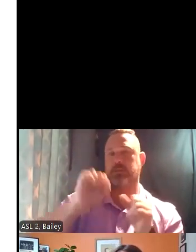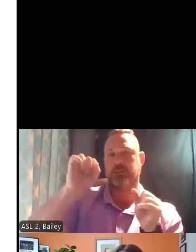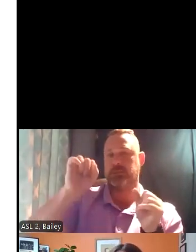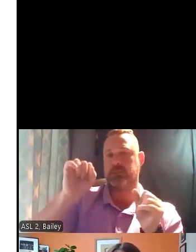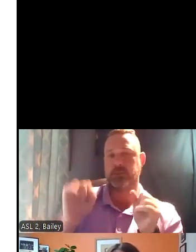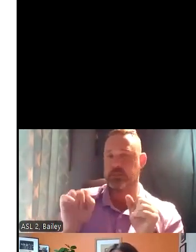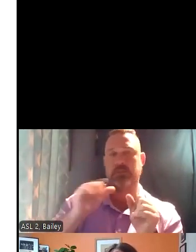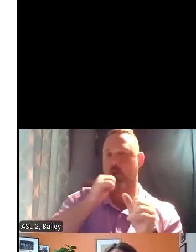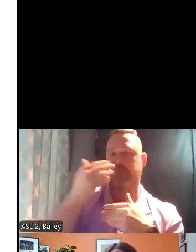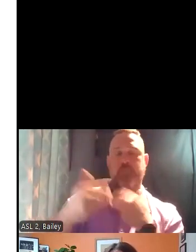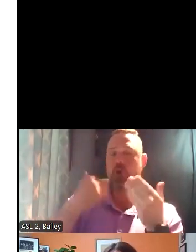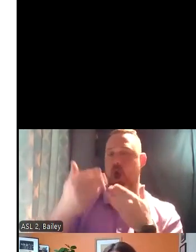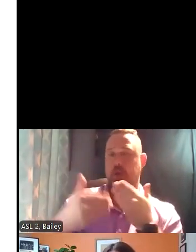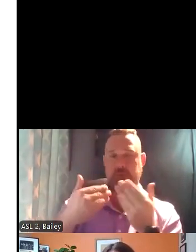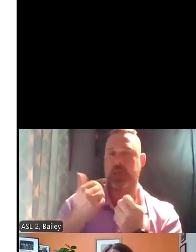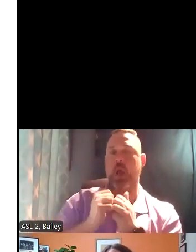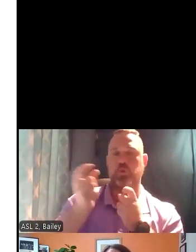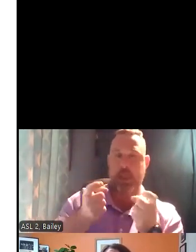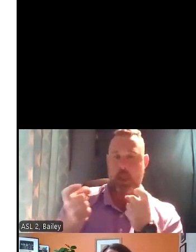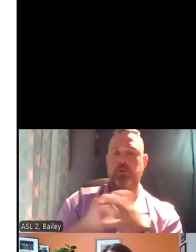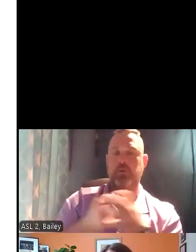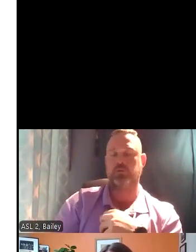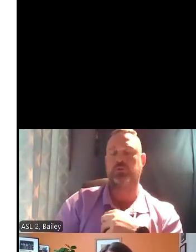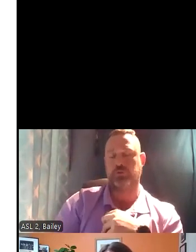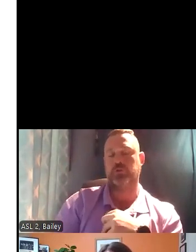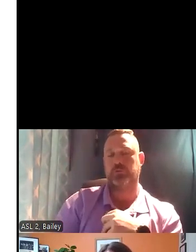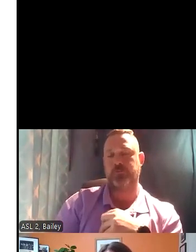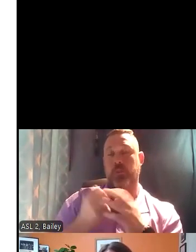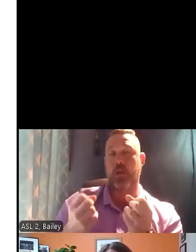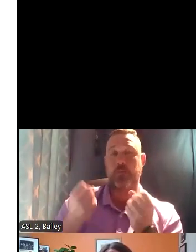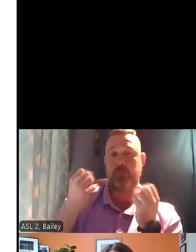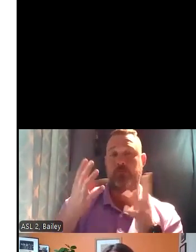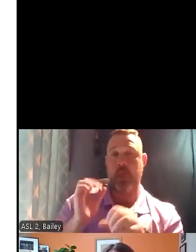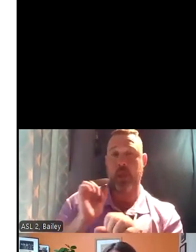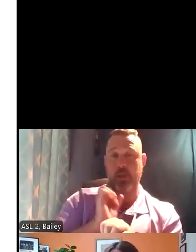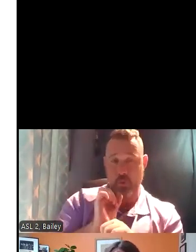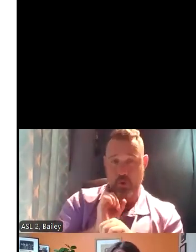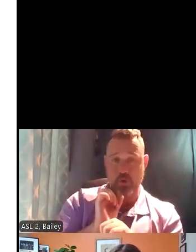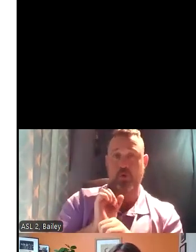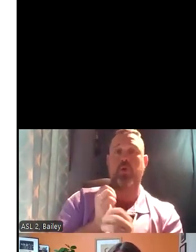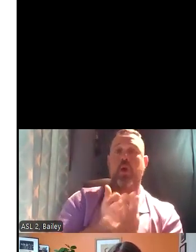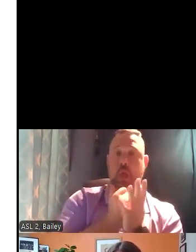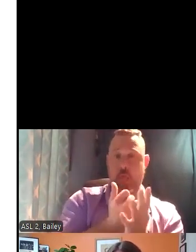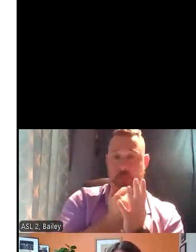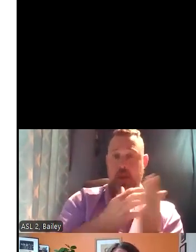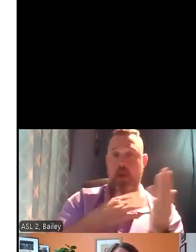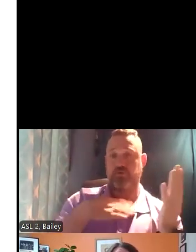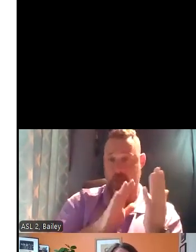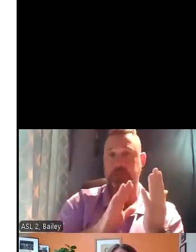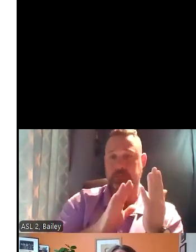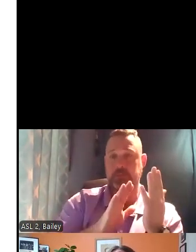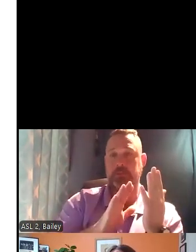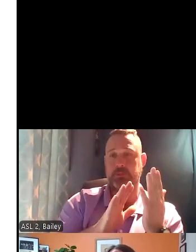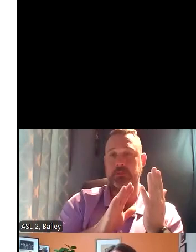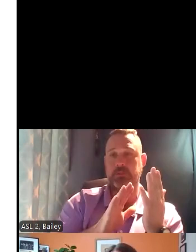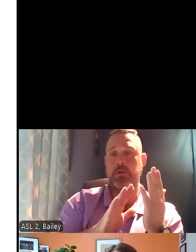don't have a process to how to manage this. And while many of these workers are helping to address these needs,